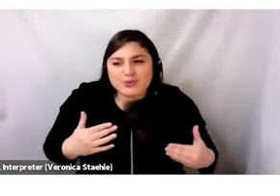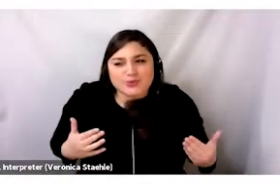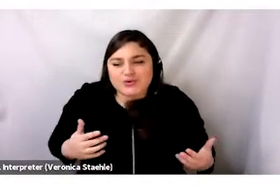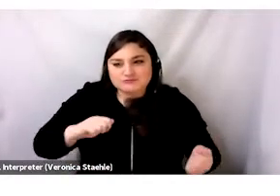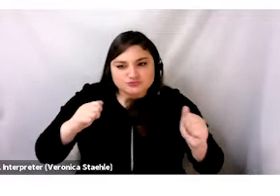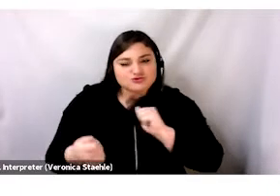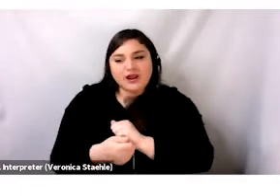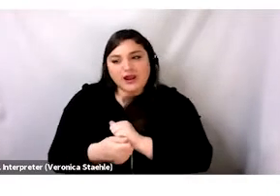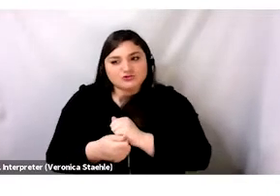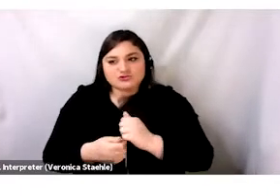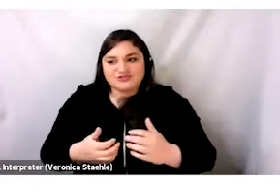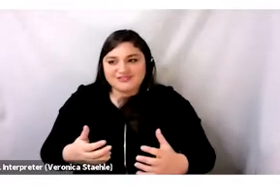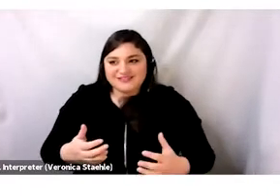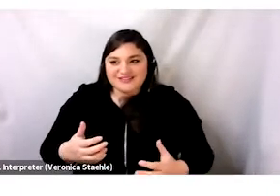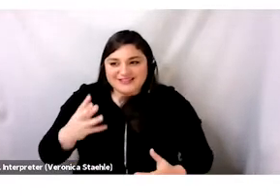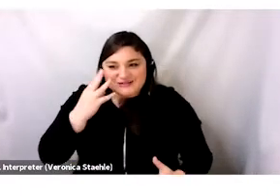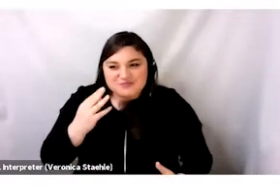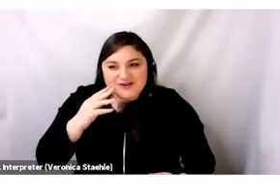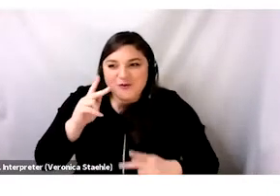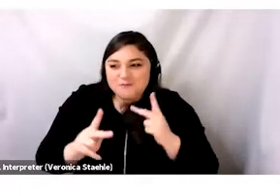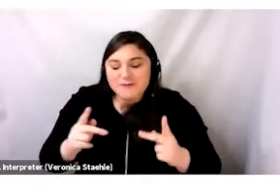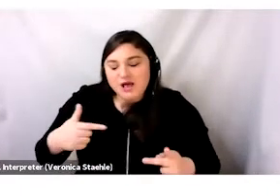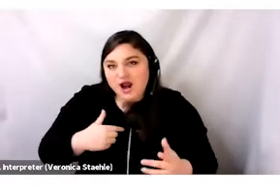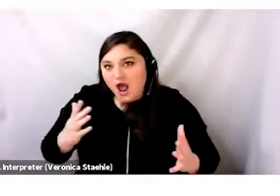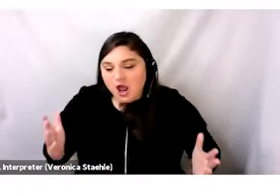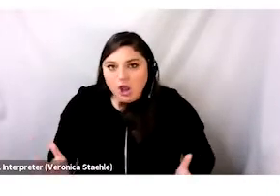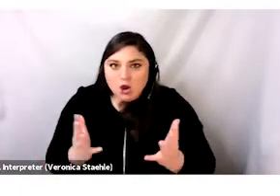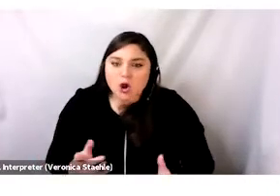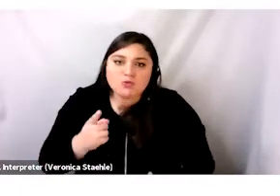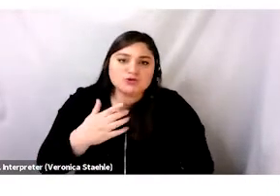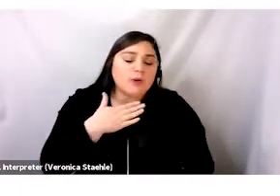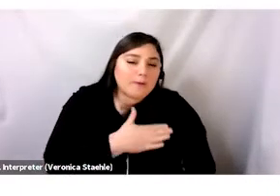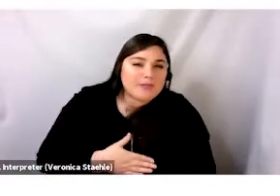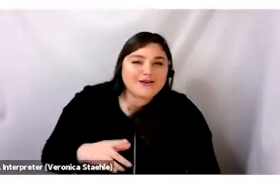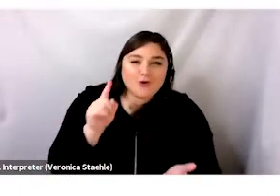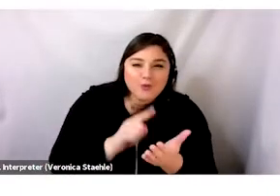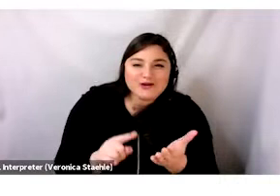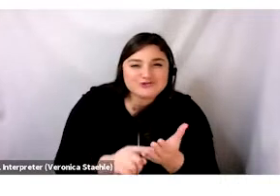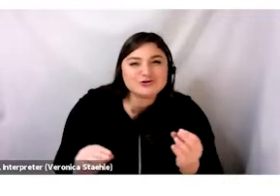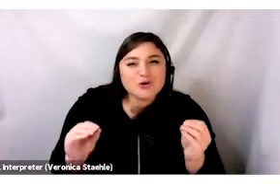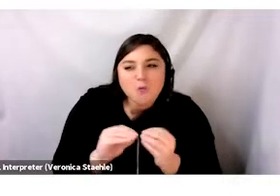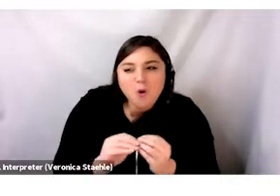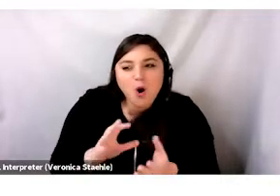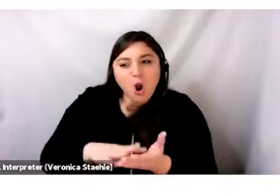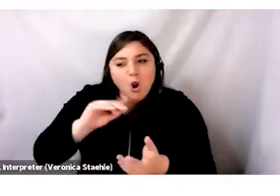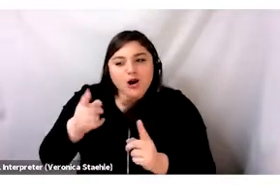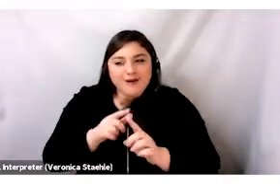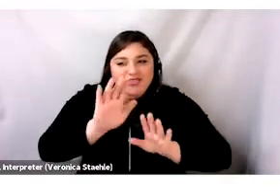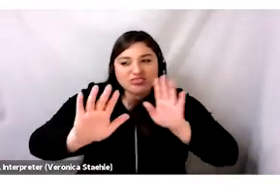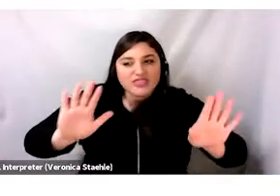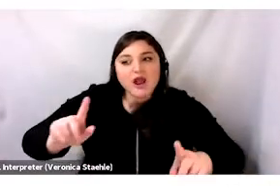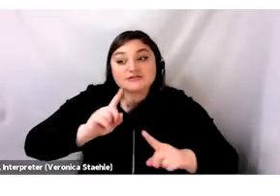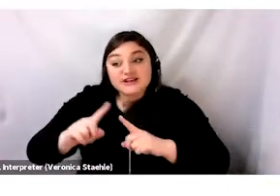really encourage you to do some research and explore further what their different strategies were